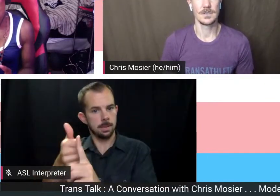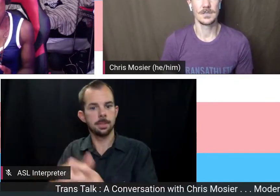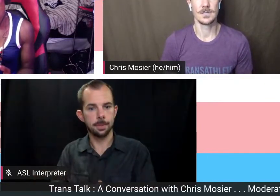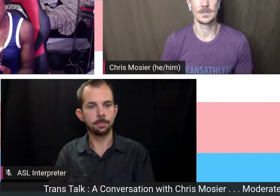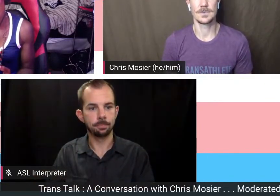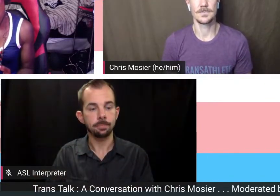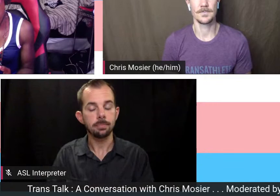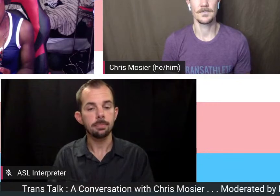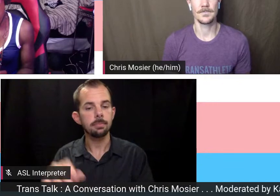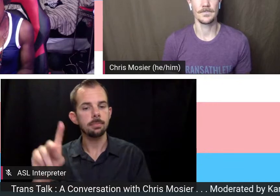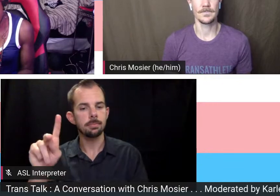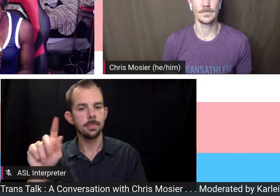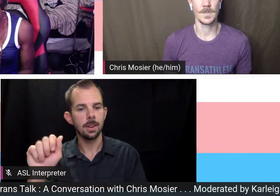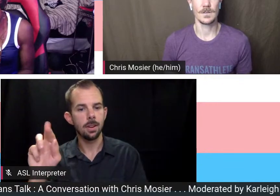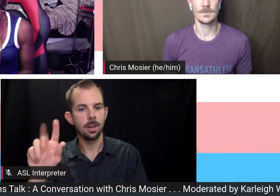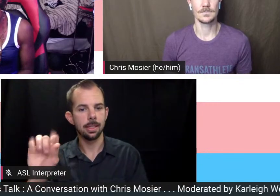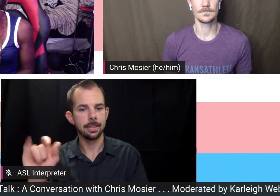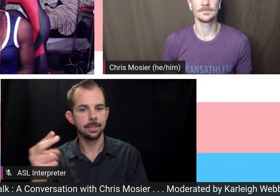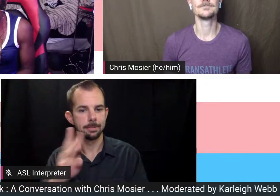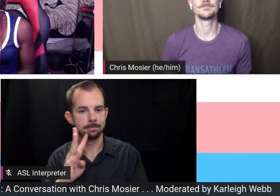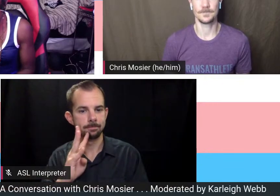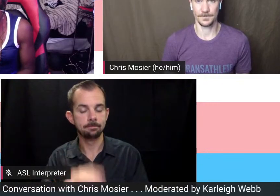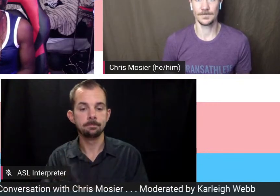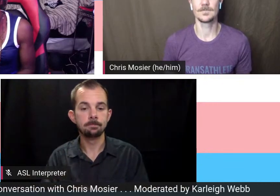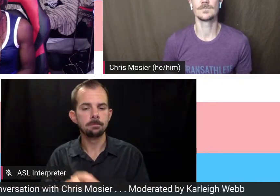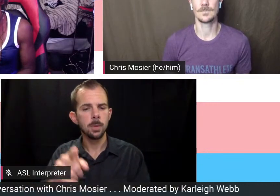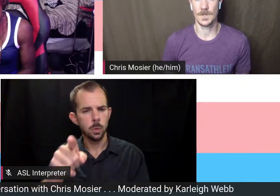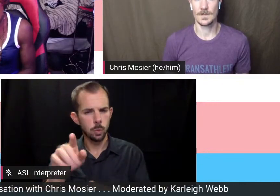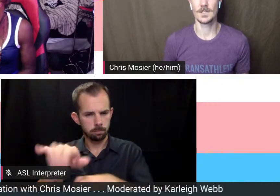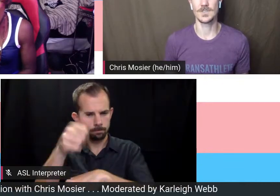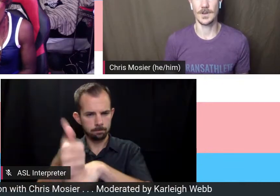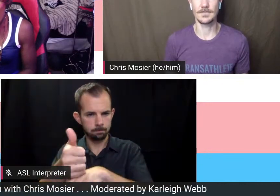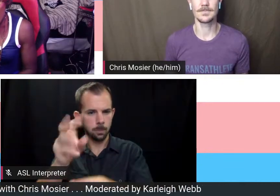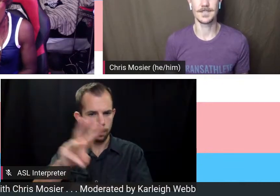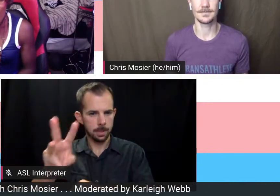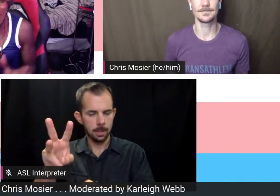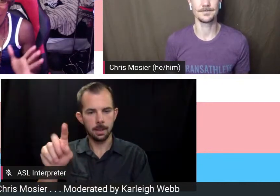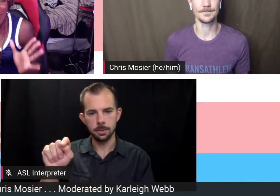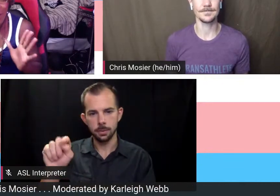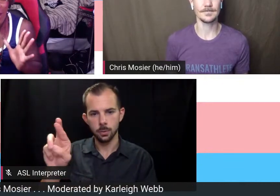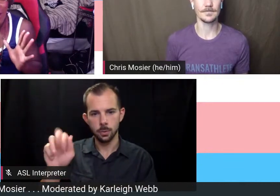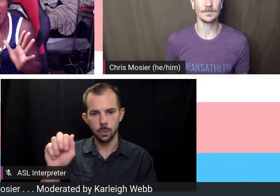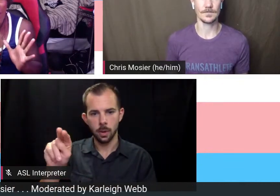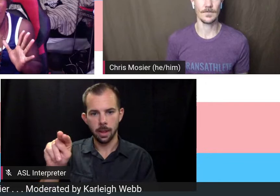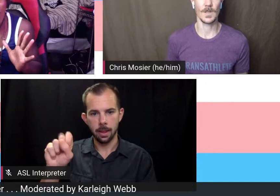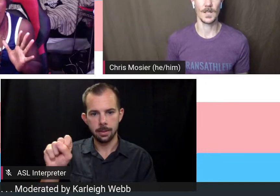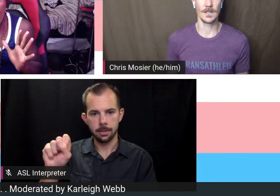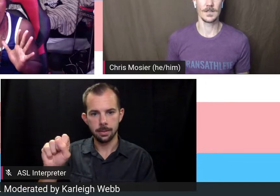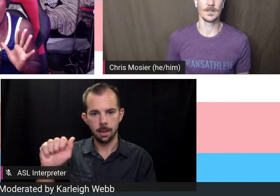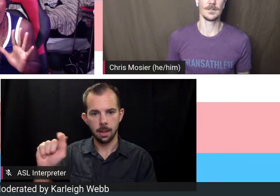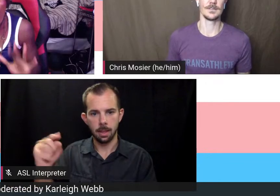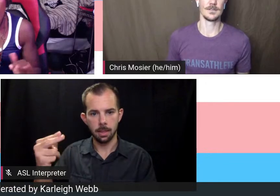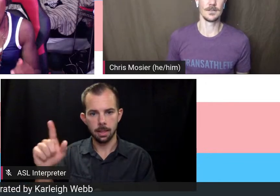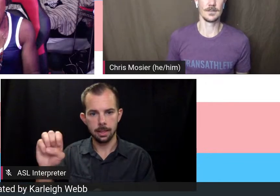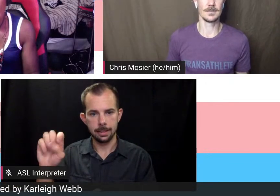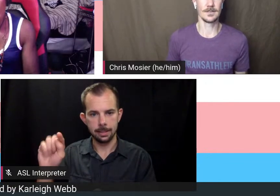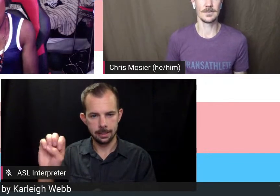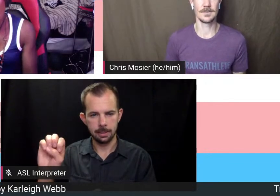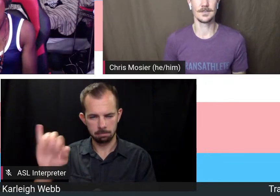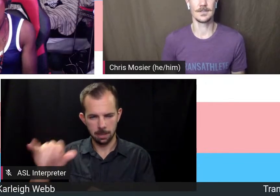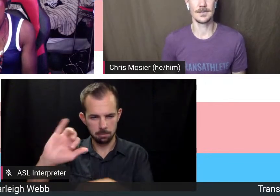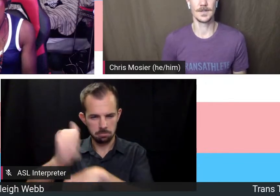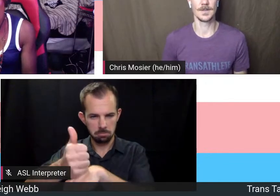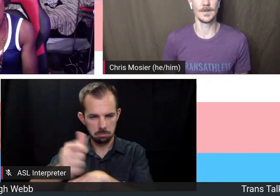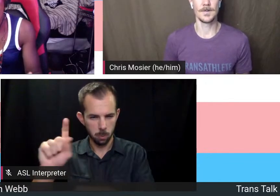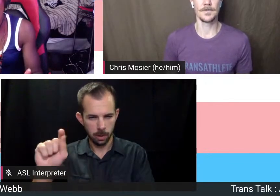started transathlete.com in 2013, if I have that right? That's right. Is it, how much of